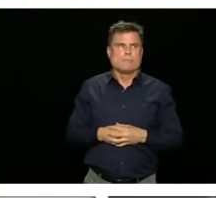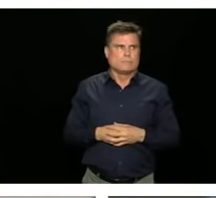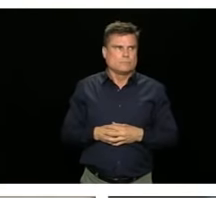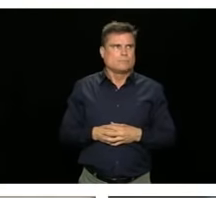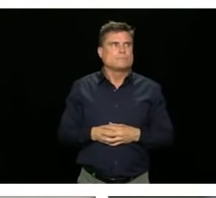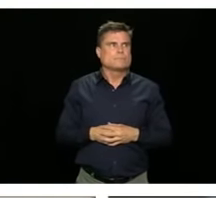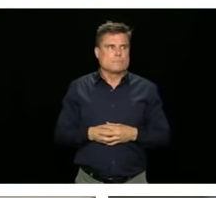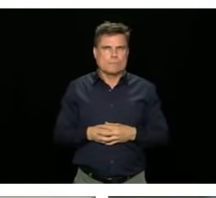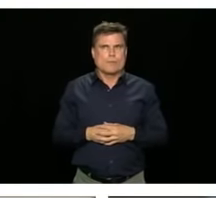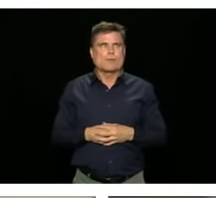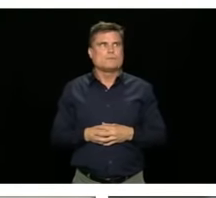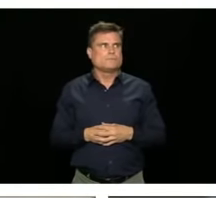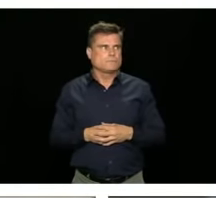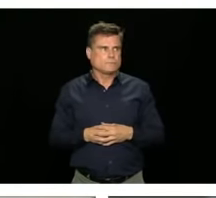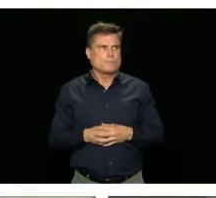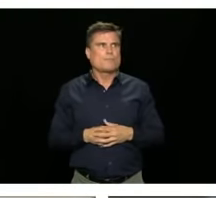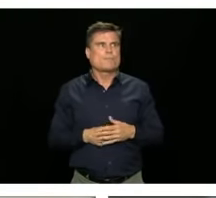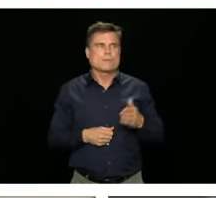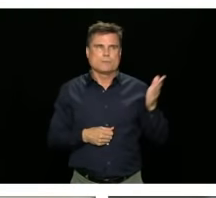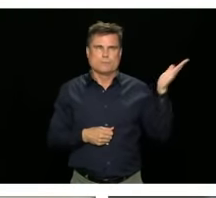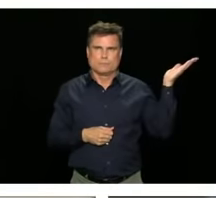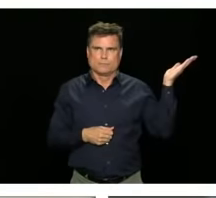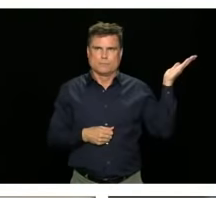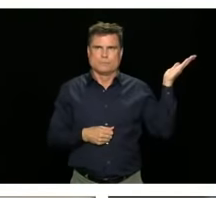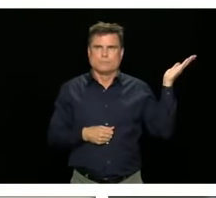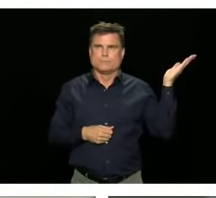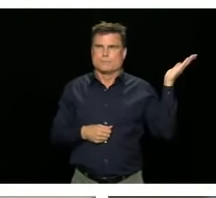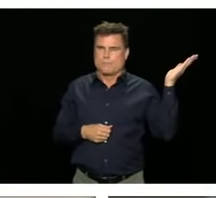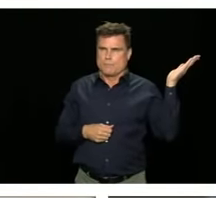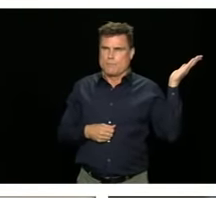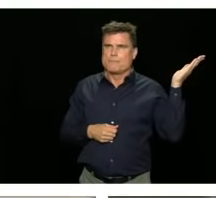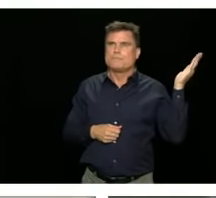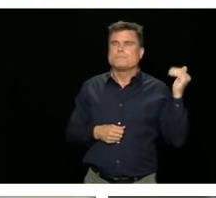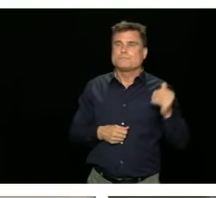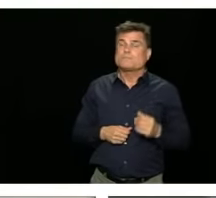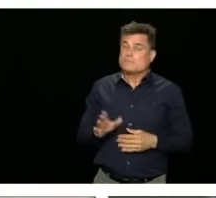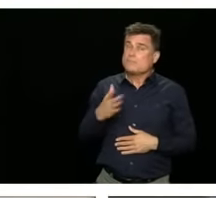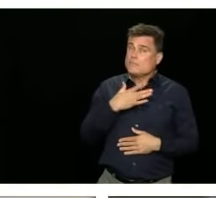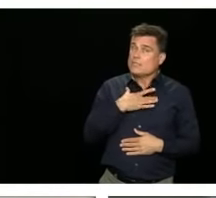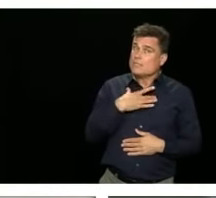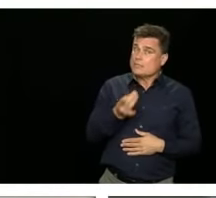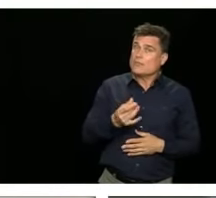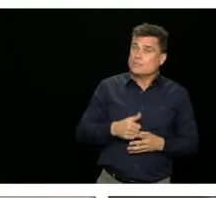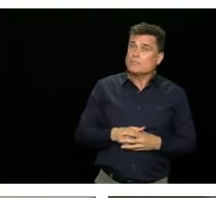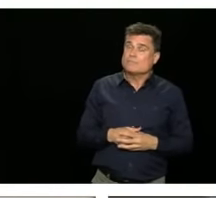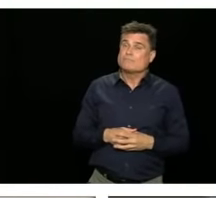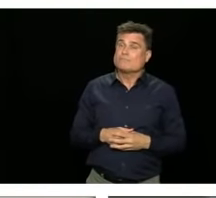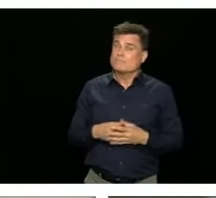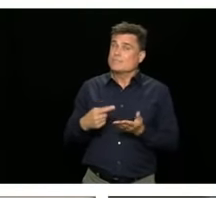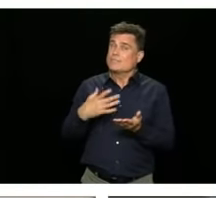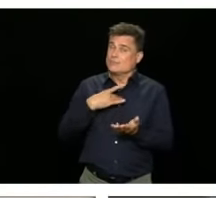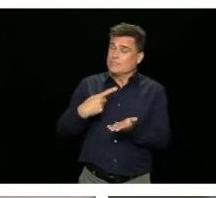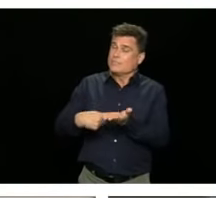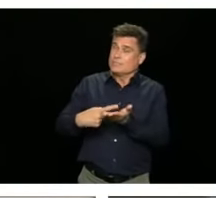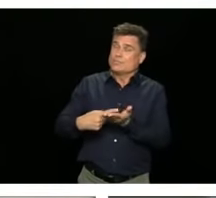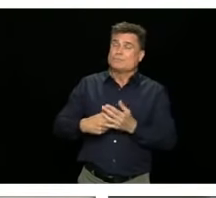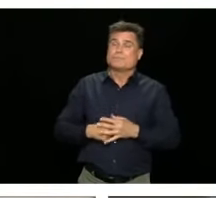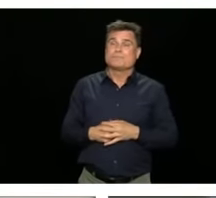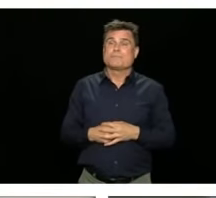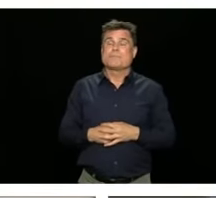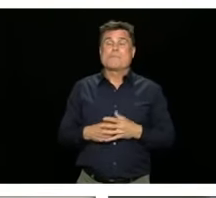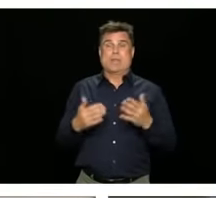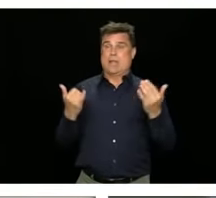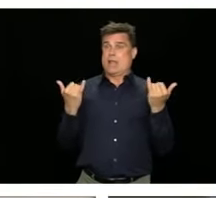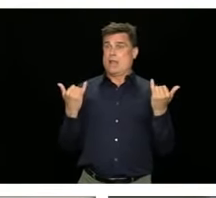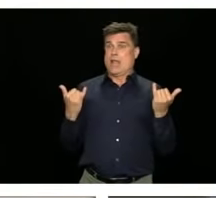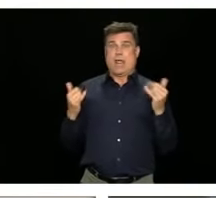This is it's an interesting conversation that we're having in the public right now. And frankly, I would like to